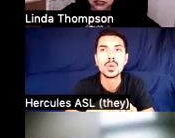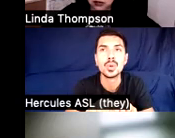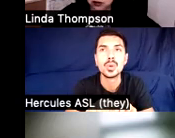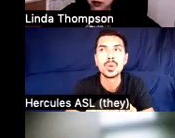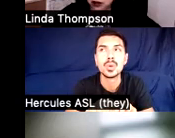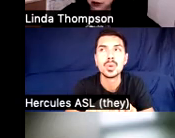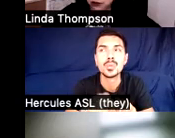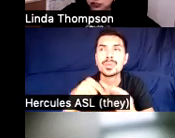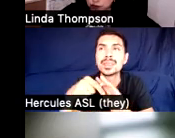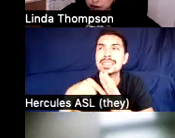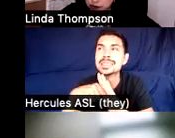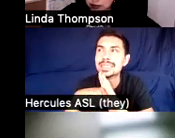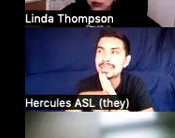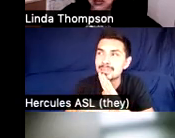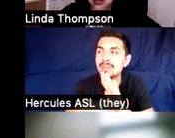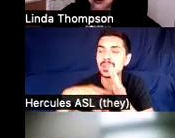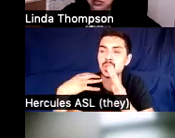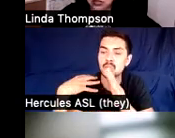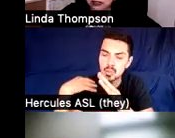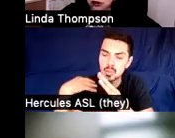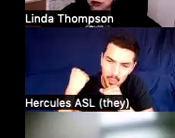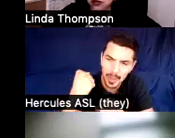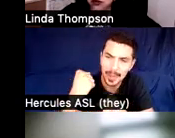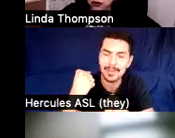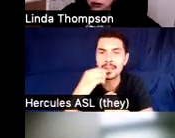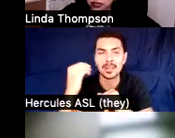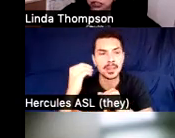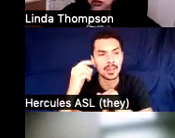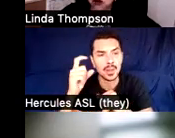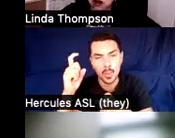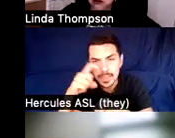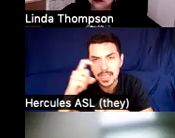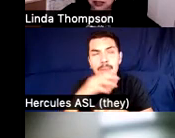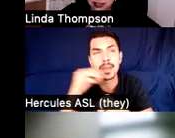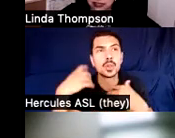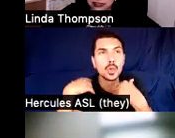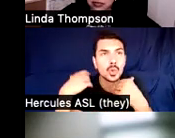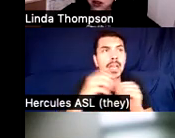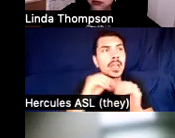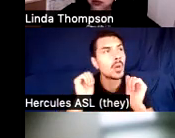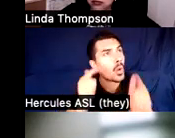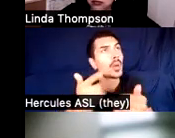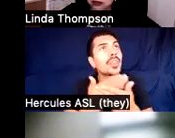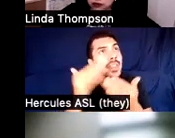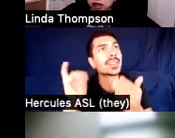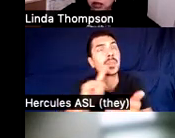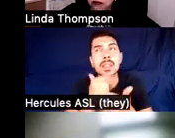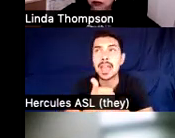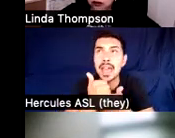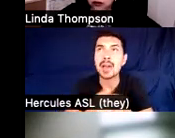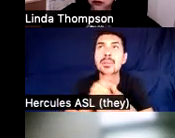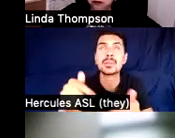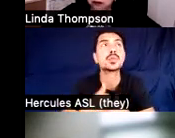a deep strength and wisdom and courage and all of the things that helped them to